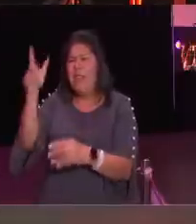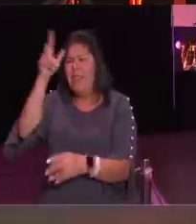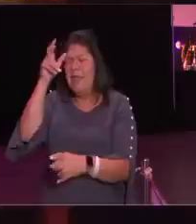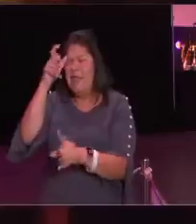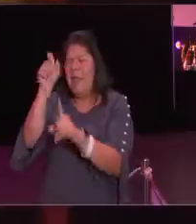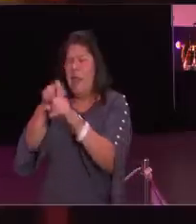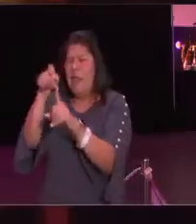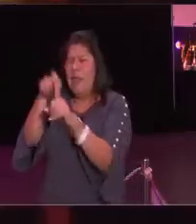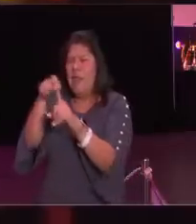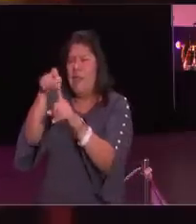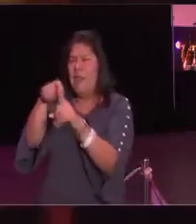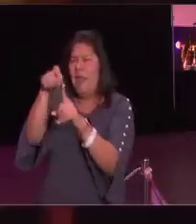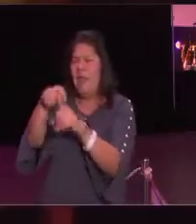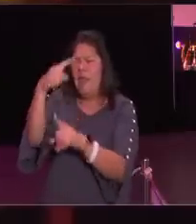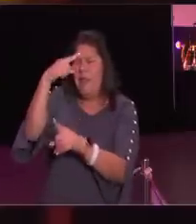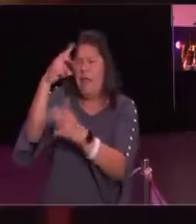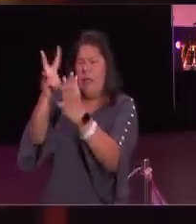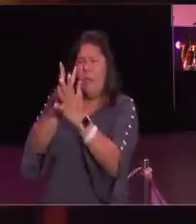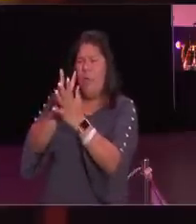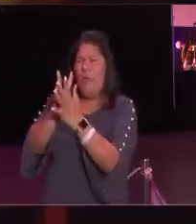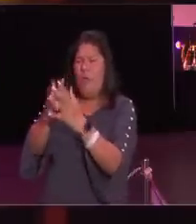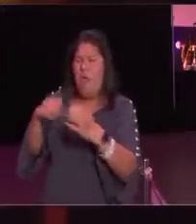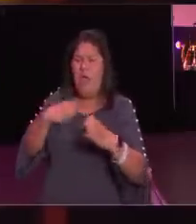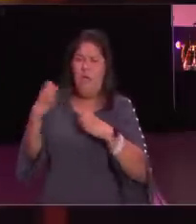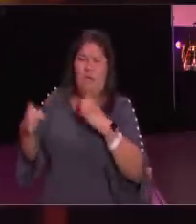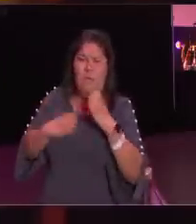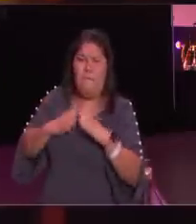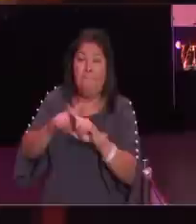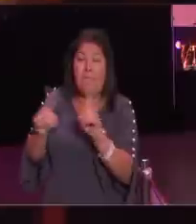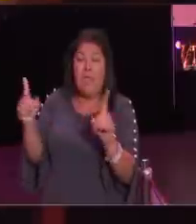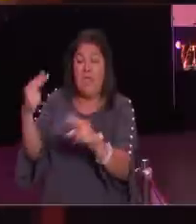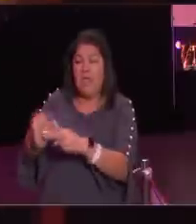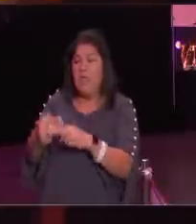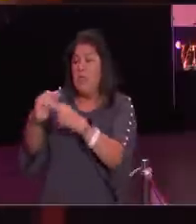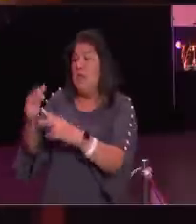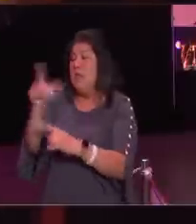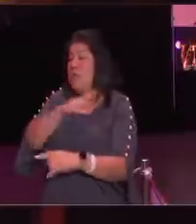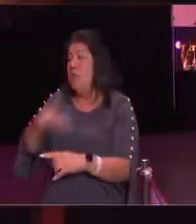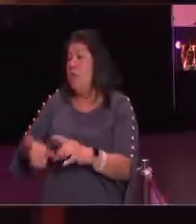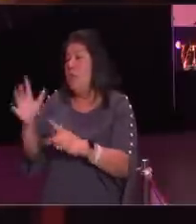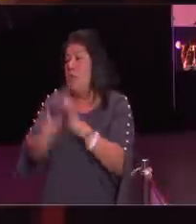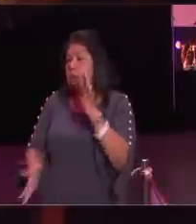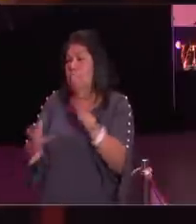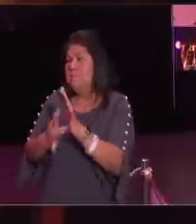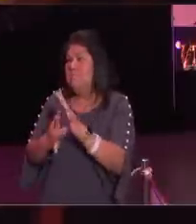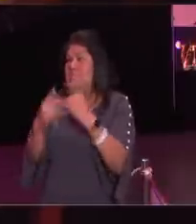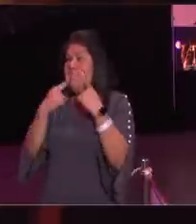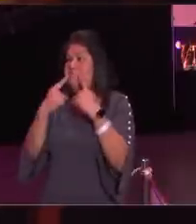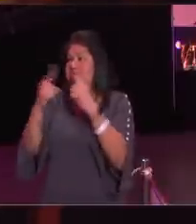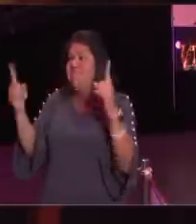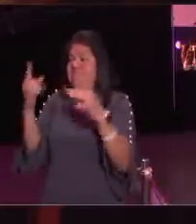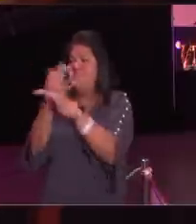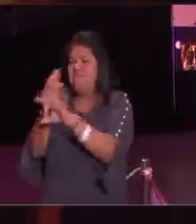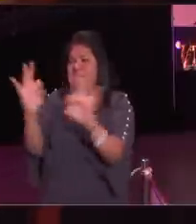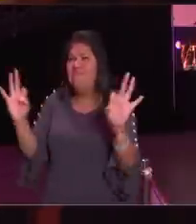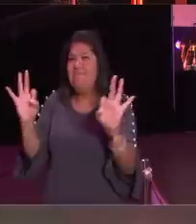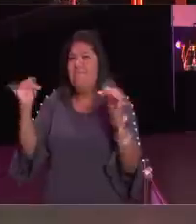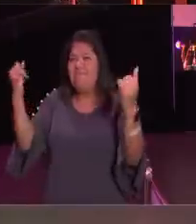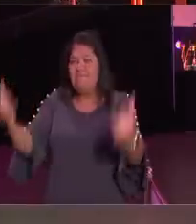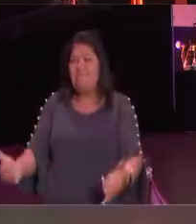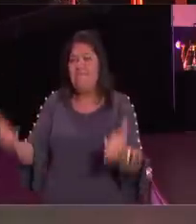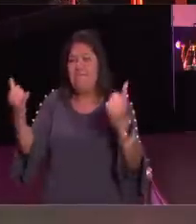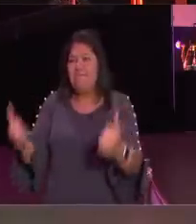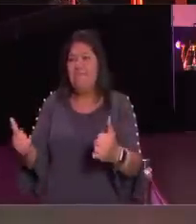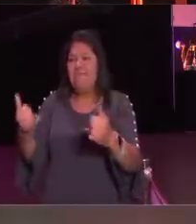been attacking your mind, your will, and your emotions. But in the name of the Lord Jesus, I declare you free